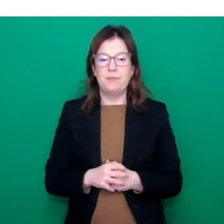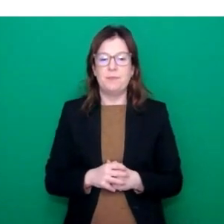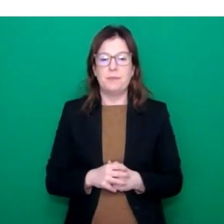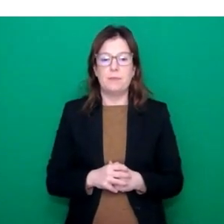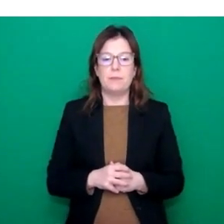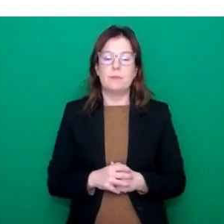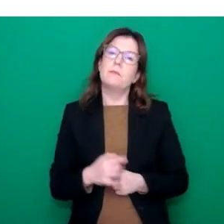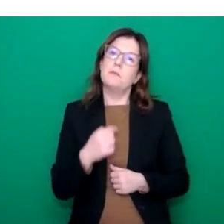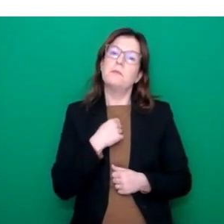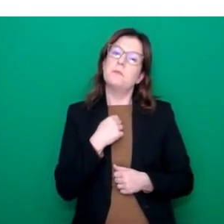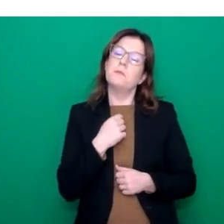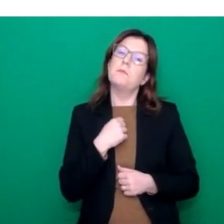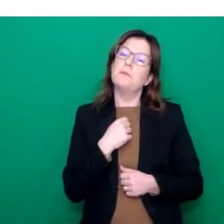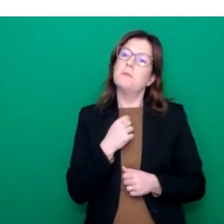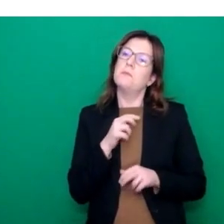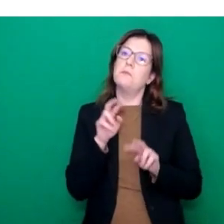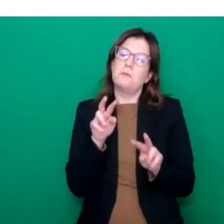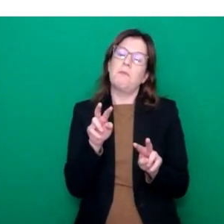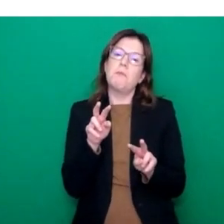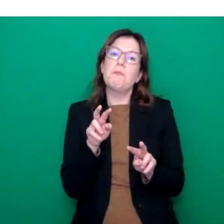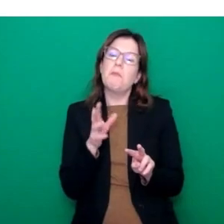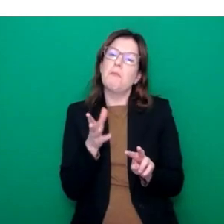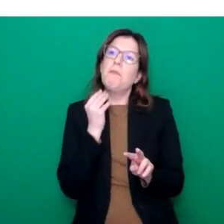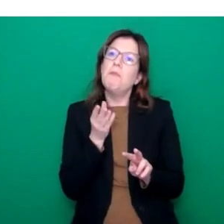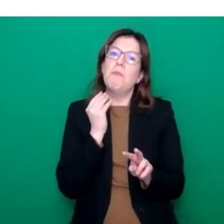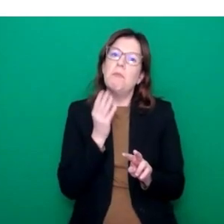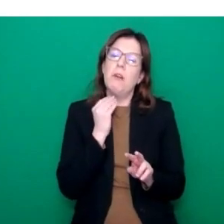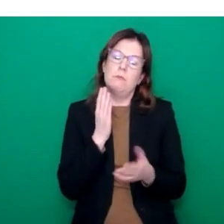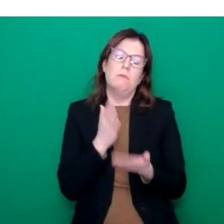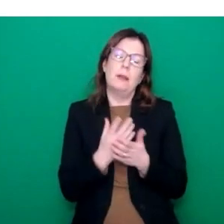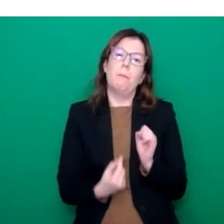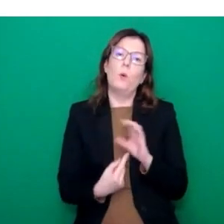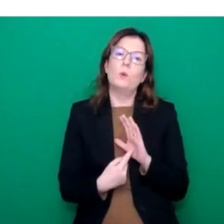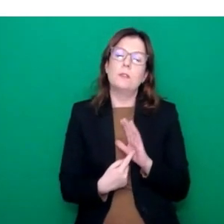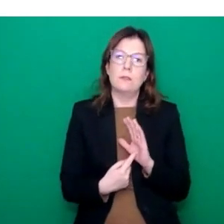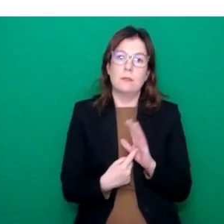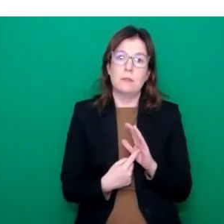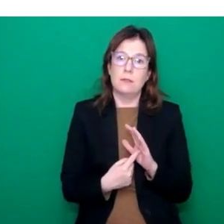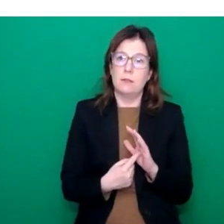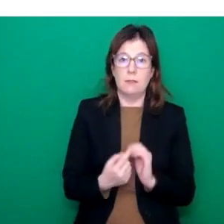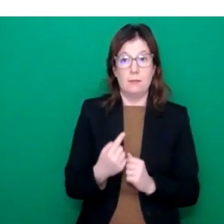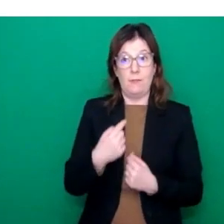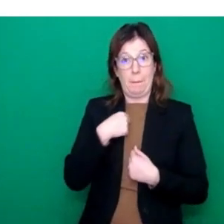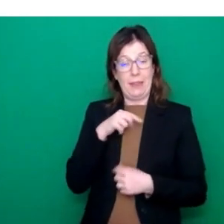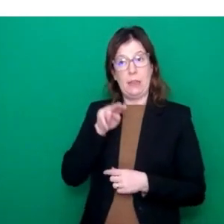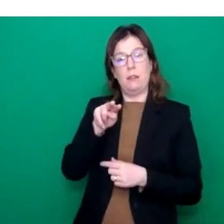was listening to that, just thought what an important point that it is, and it's very helpful to hear. And I'm particularly thinking